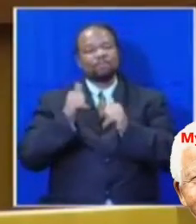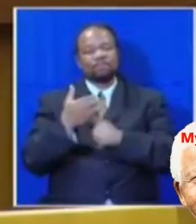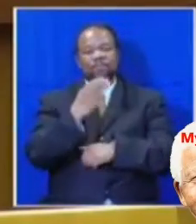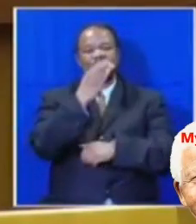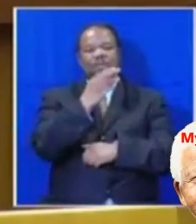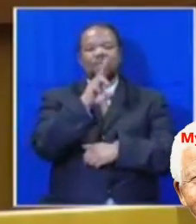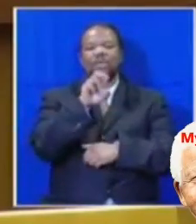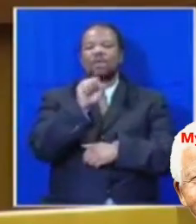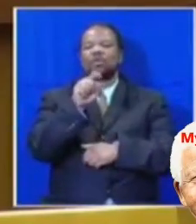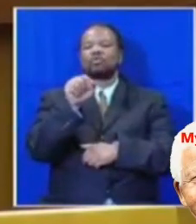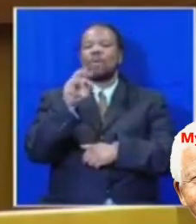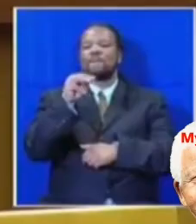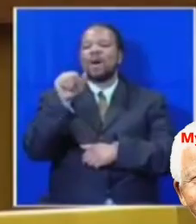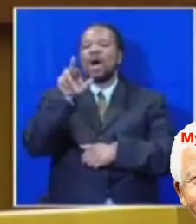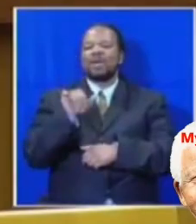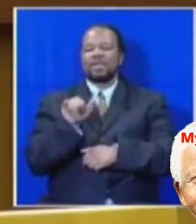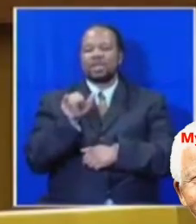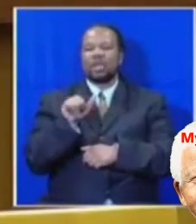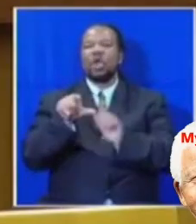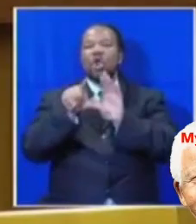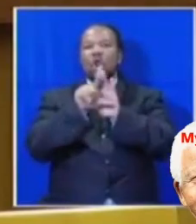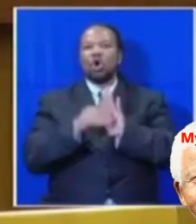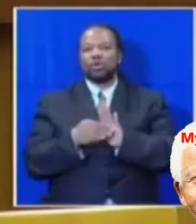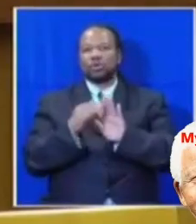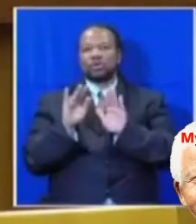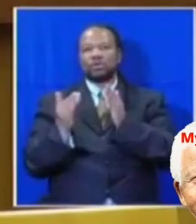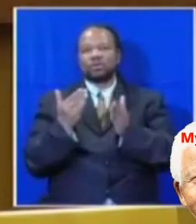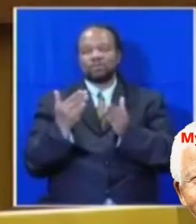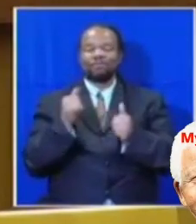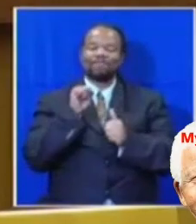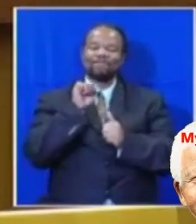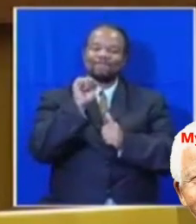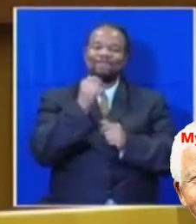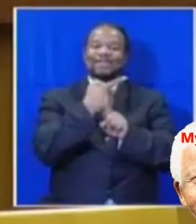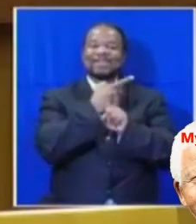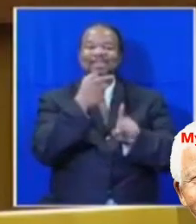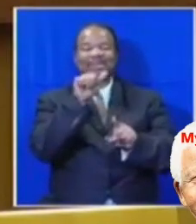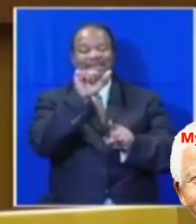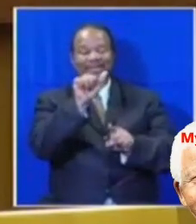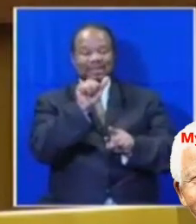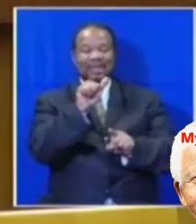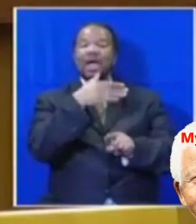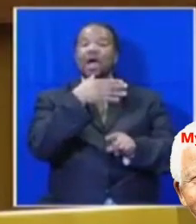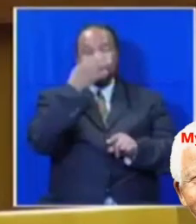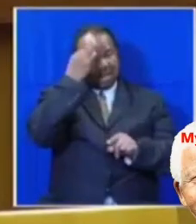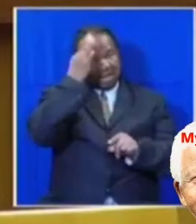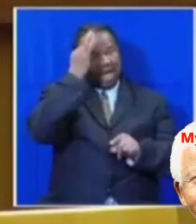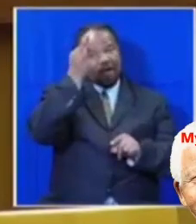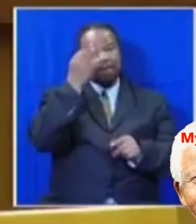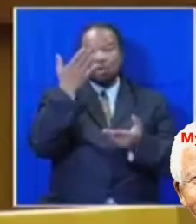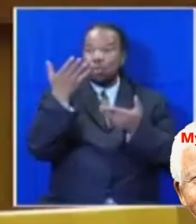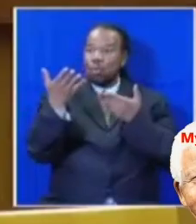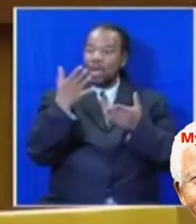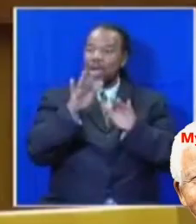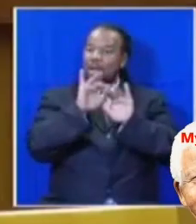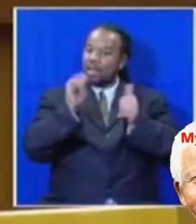international law, sitting heads of state and government are accorded criminal and civil immunity in domestic